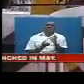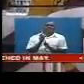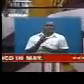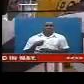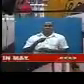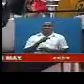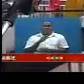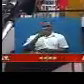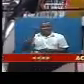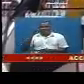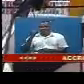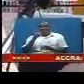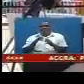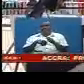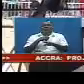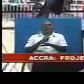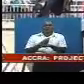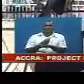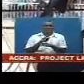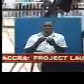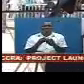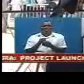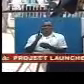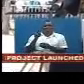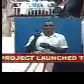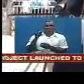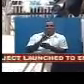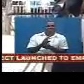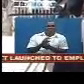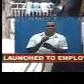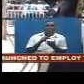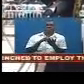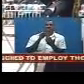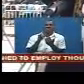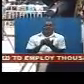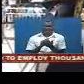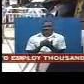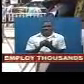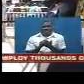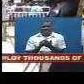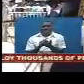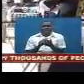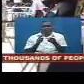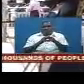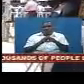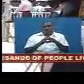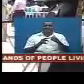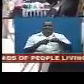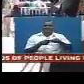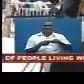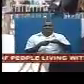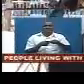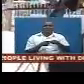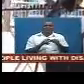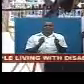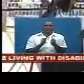development. We intend to establish a minimum of 100 potential project stamps, which we'll see in a minute,